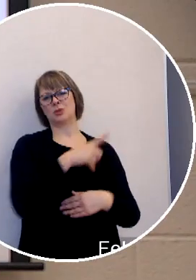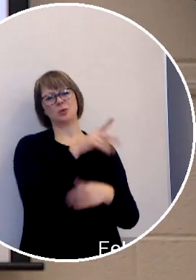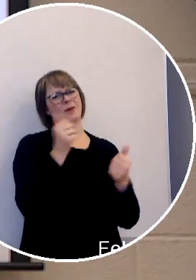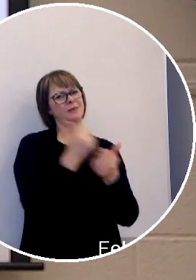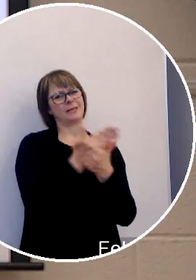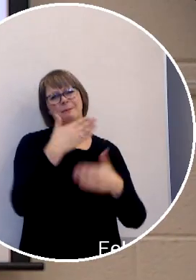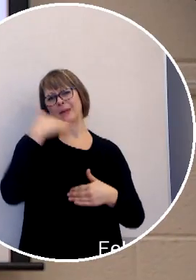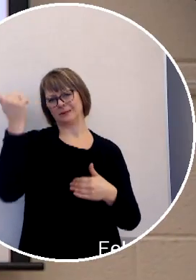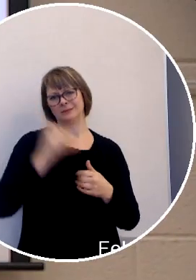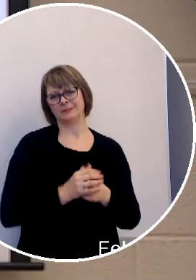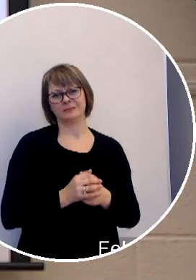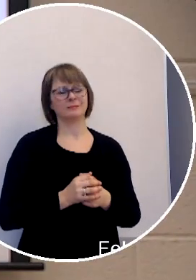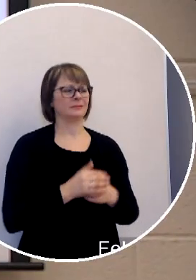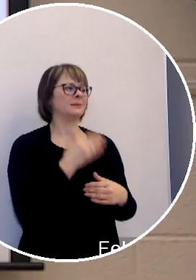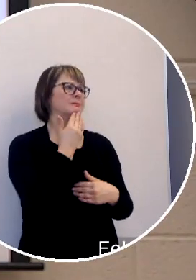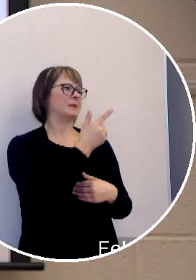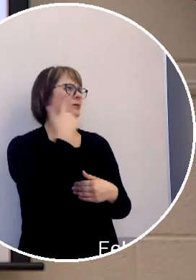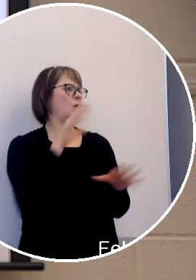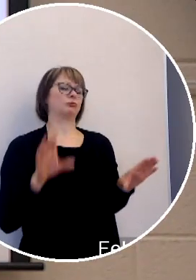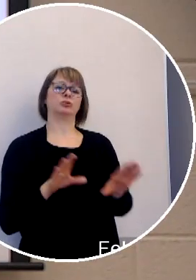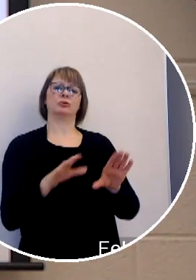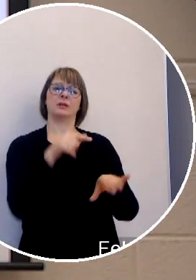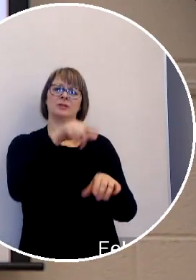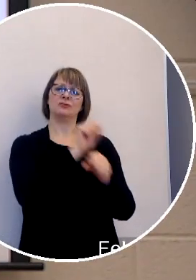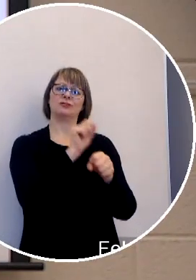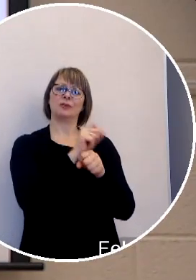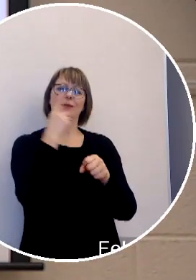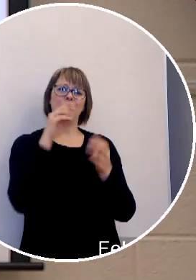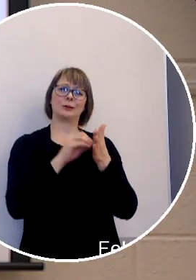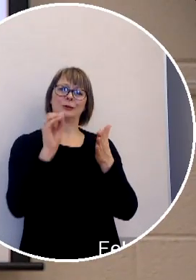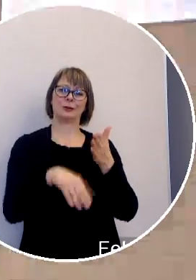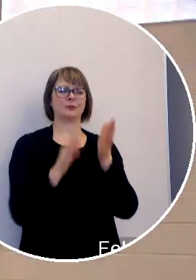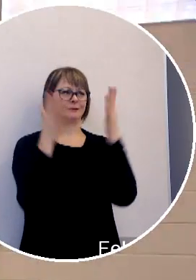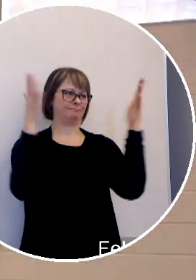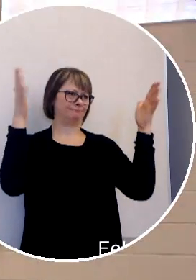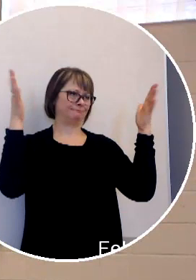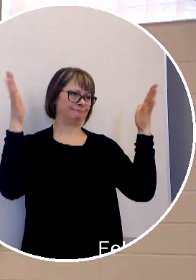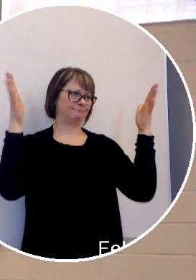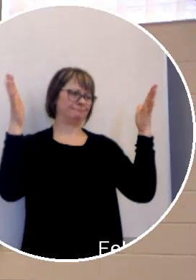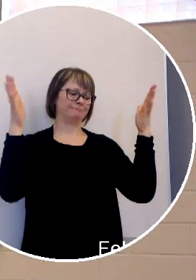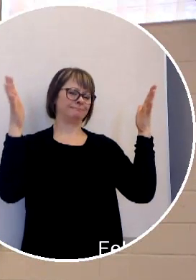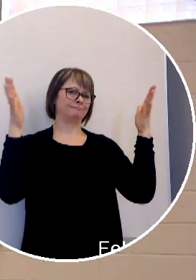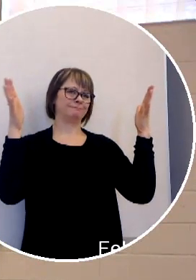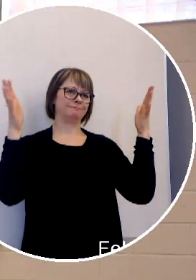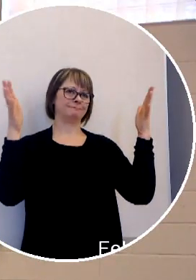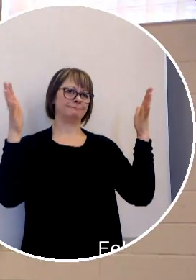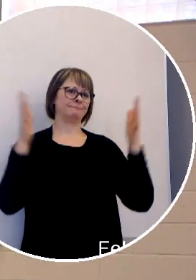time that you have dedicated to doing this job for the students in the province. Thank you.